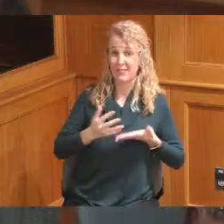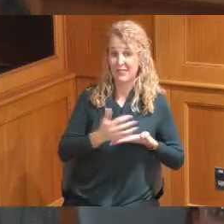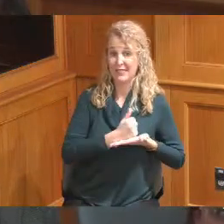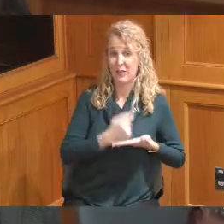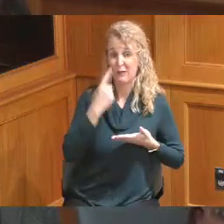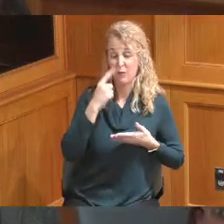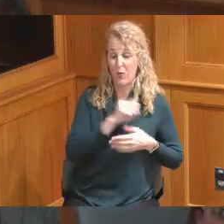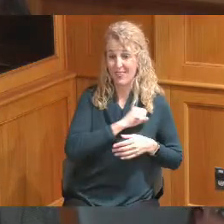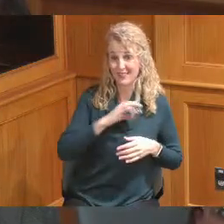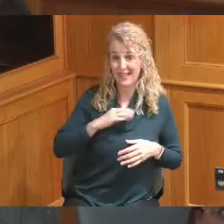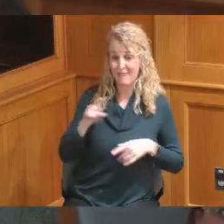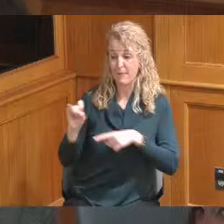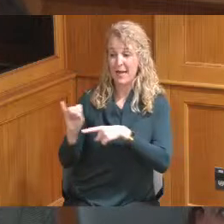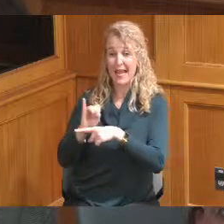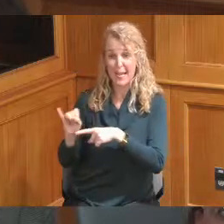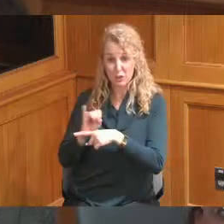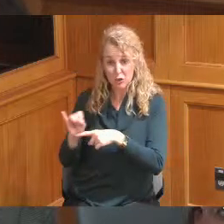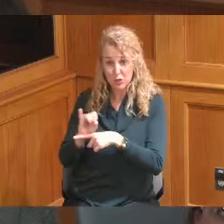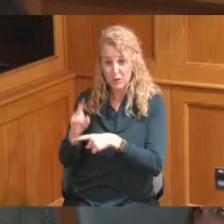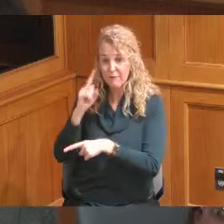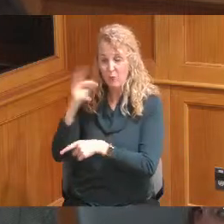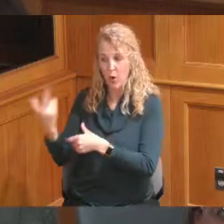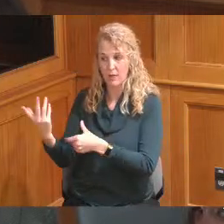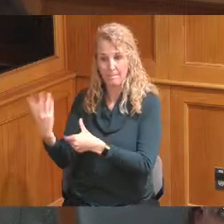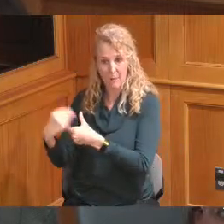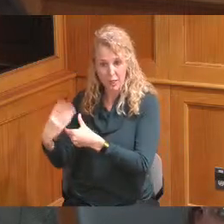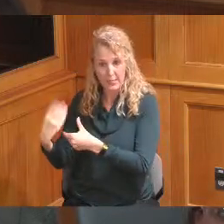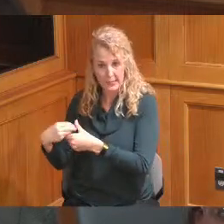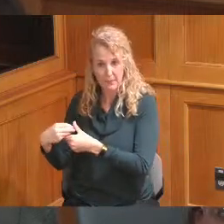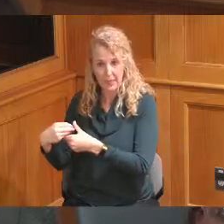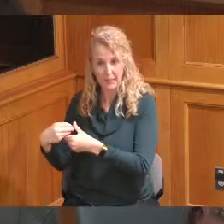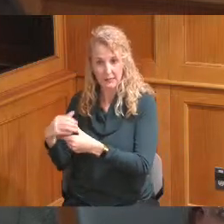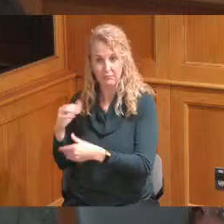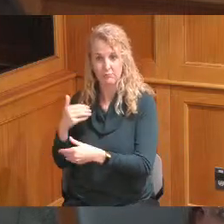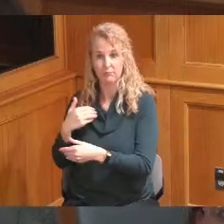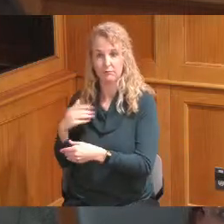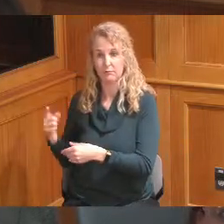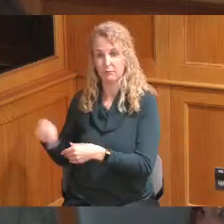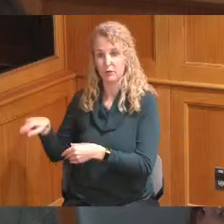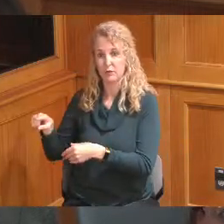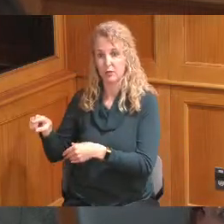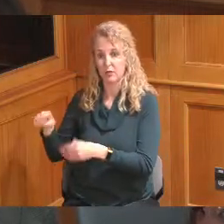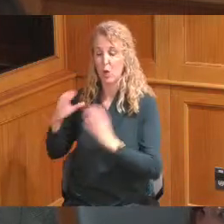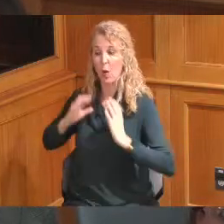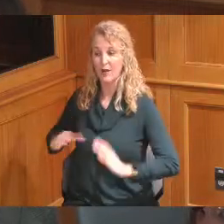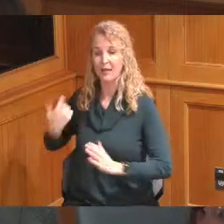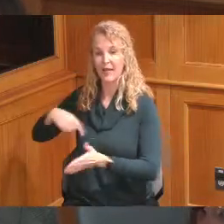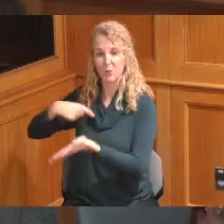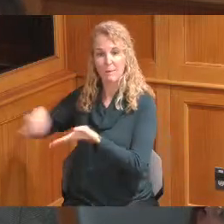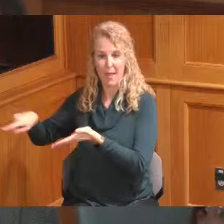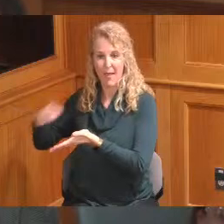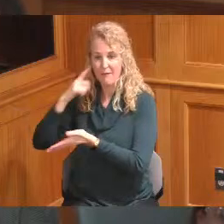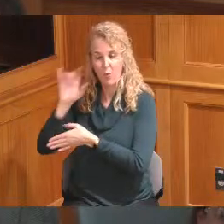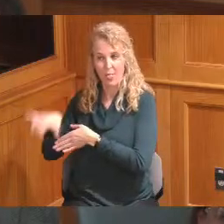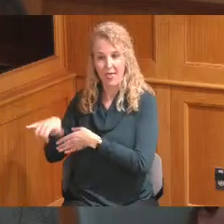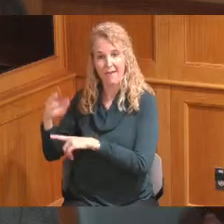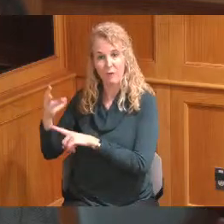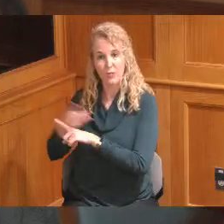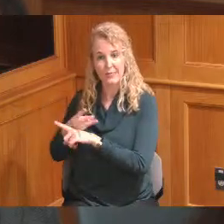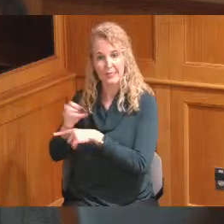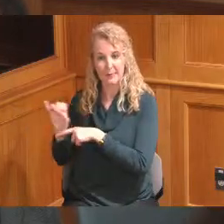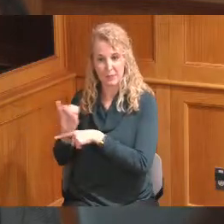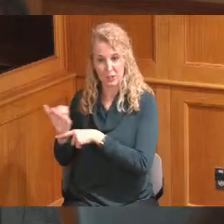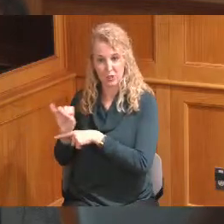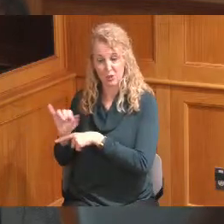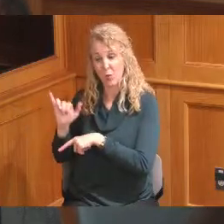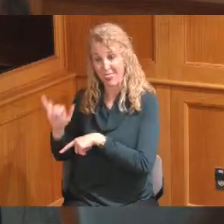staff, but then internship wages for participants is what our participants, our clients are being paid for the 6-month internship. So